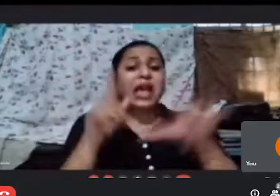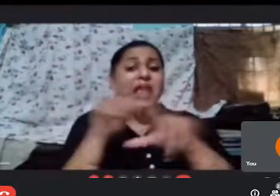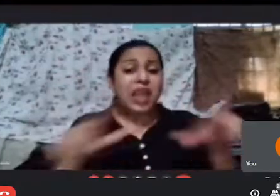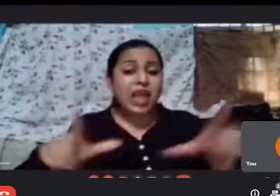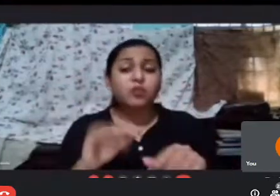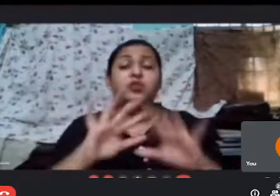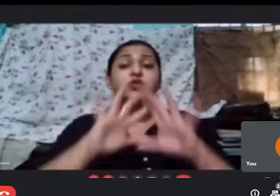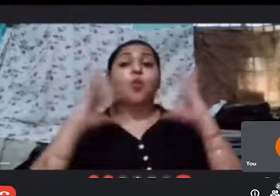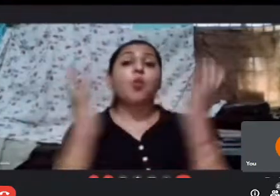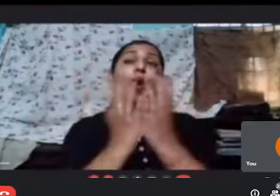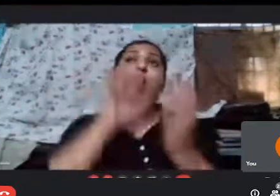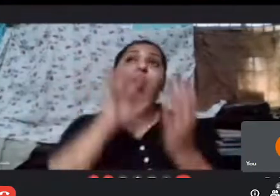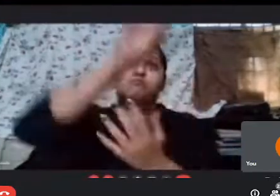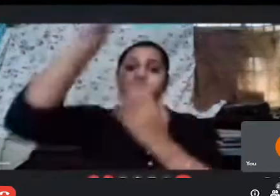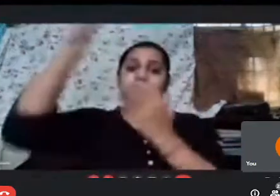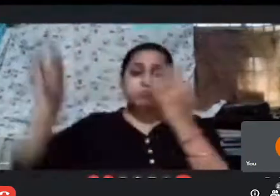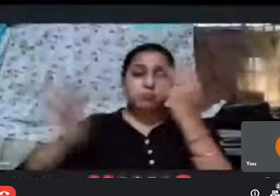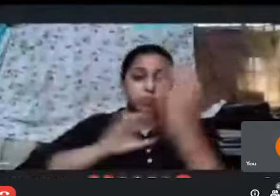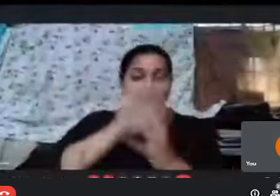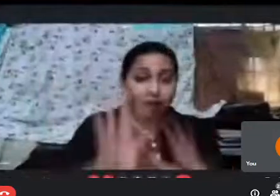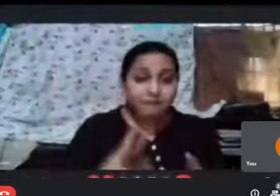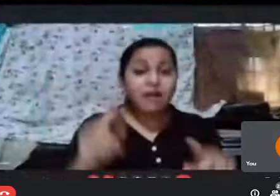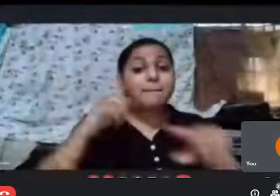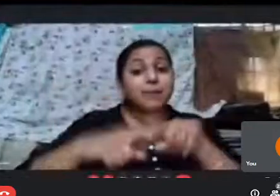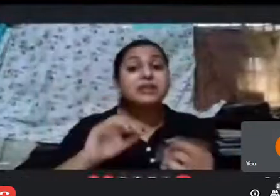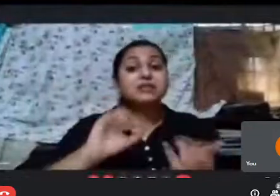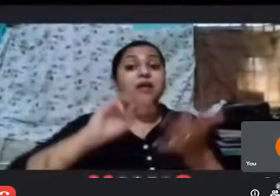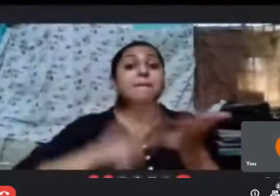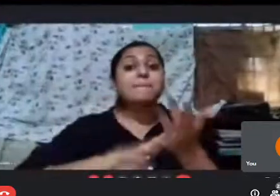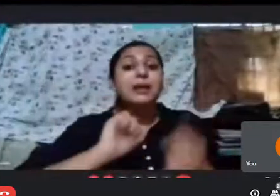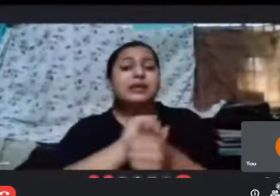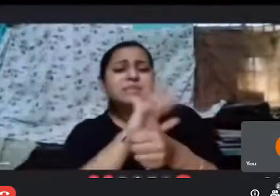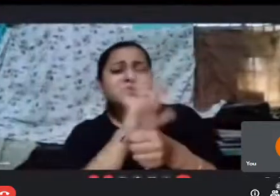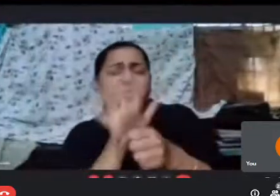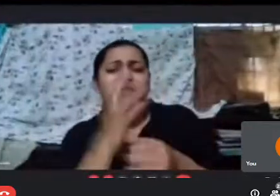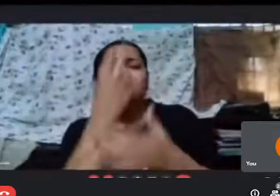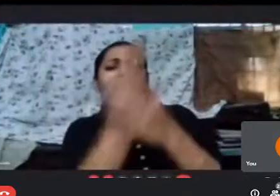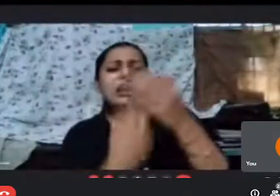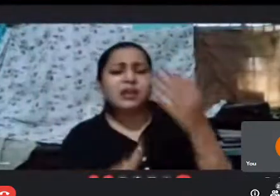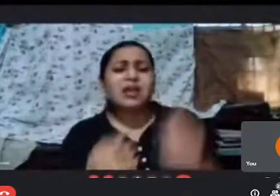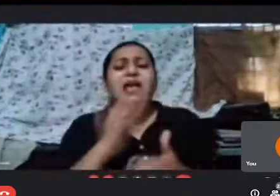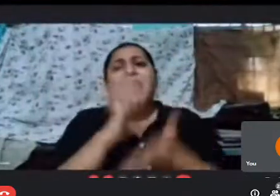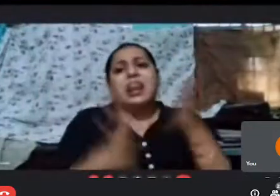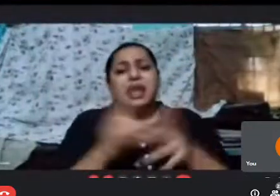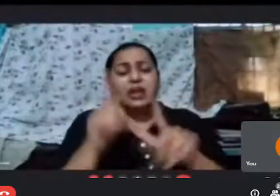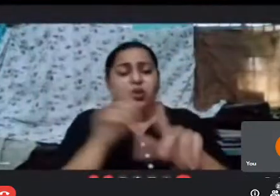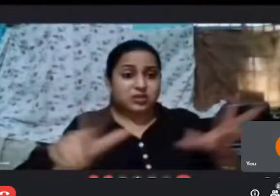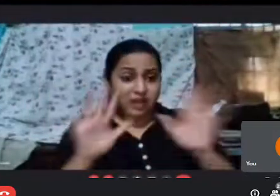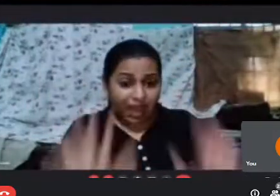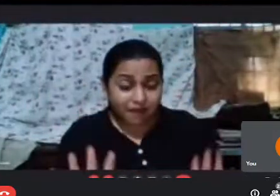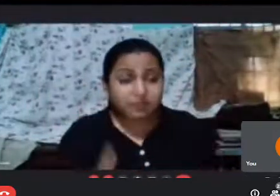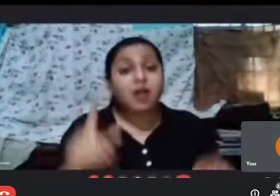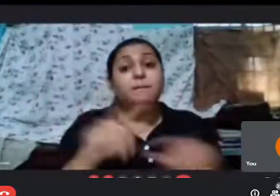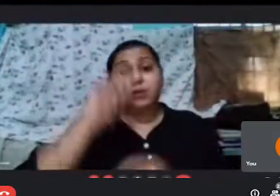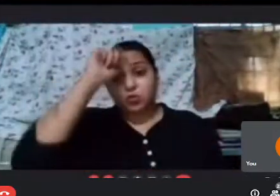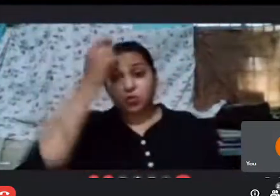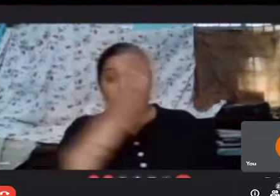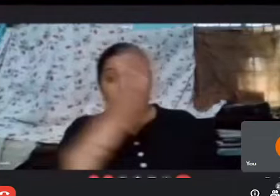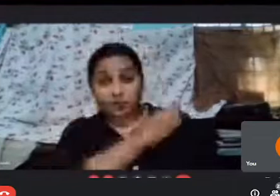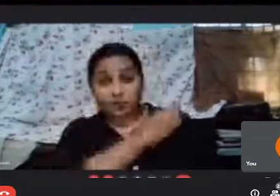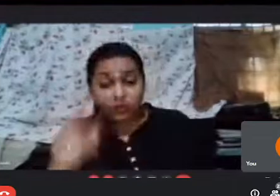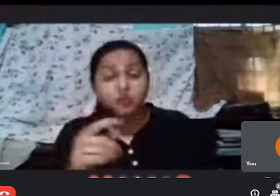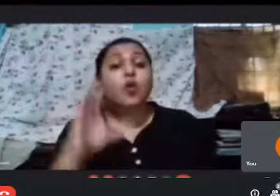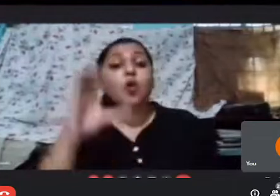in the multilingualism of deaf sign language users. Ulrike is also co-director of the